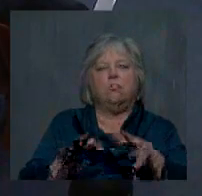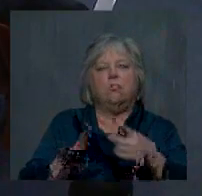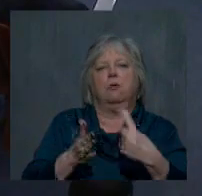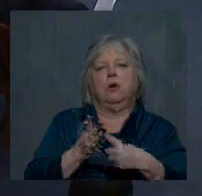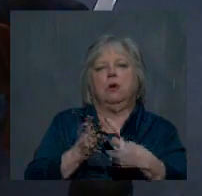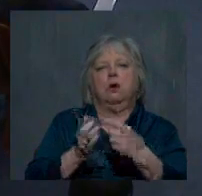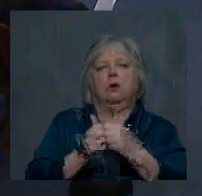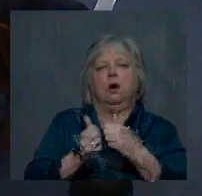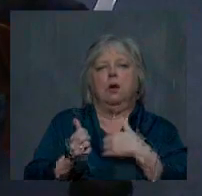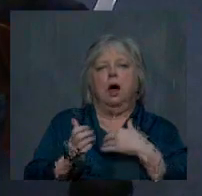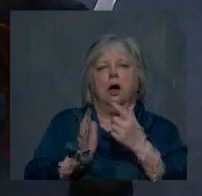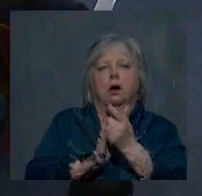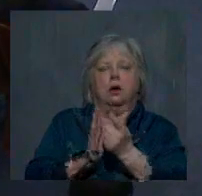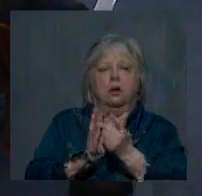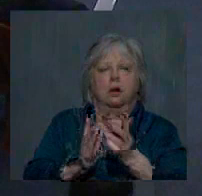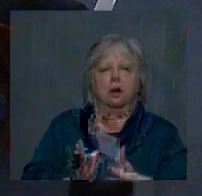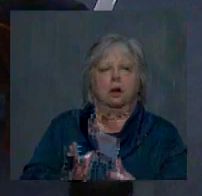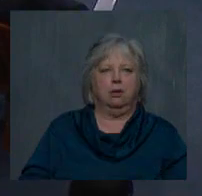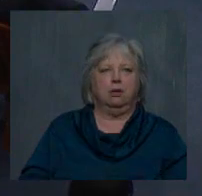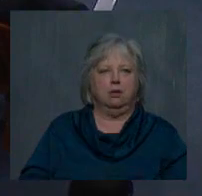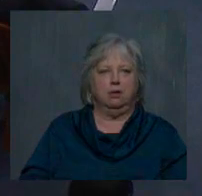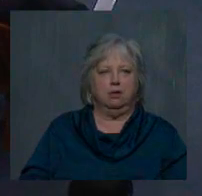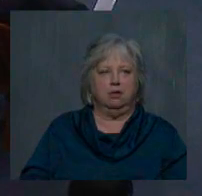Thank you.